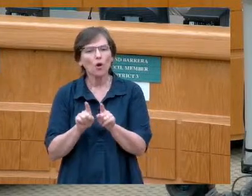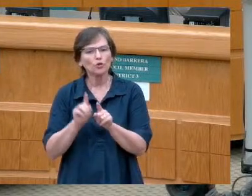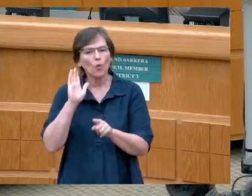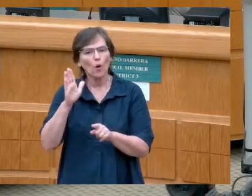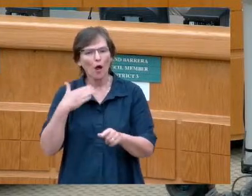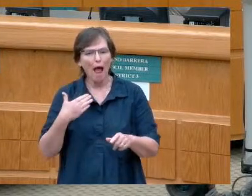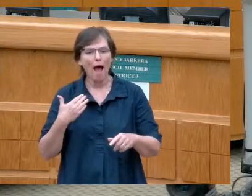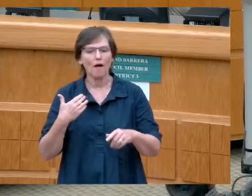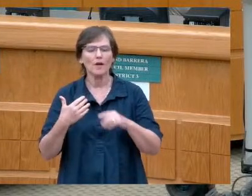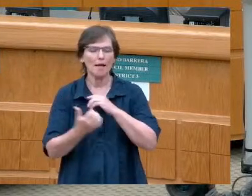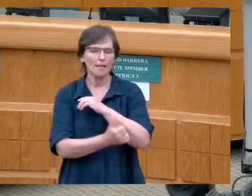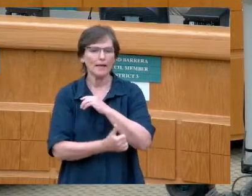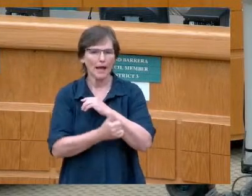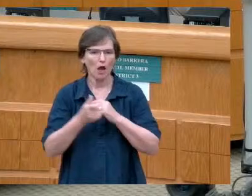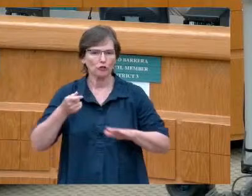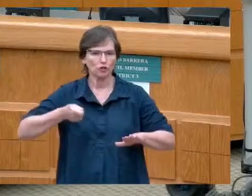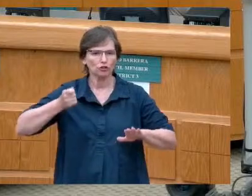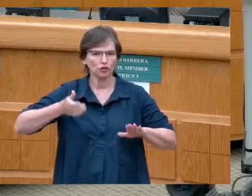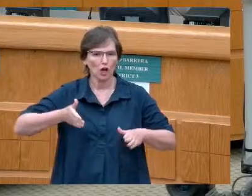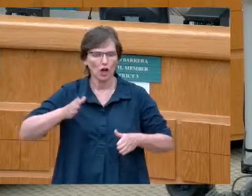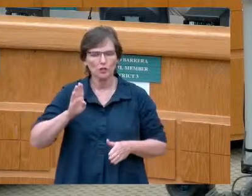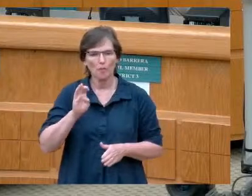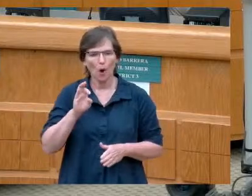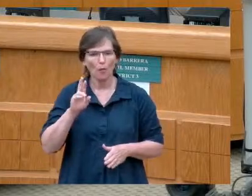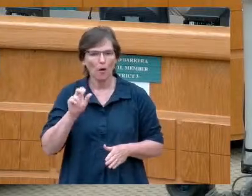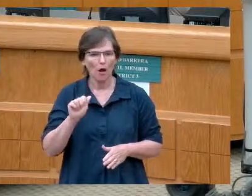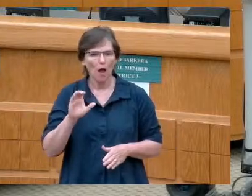get started, and City Manager, if you'll come.